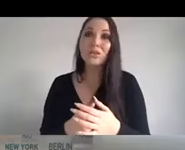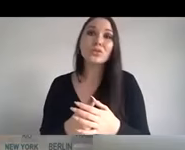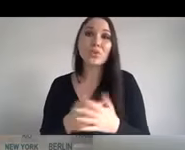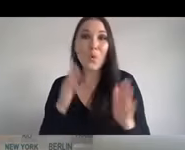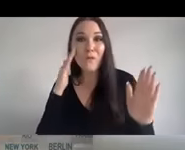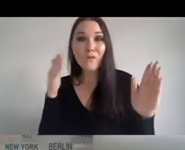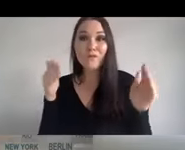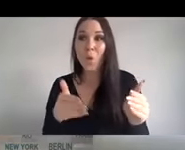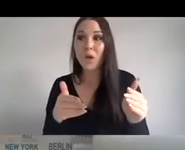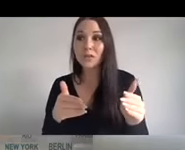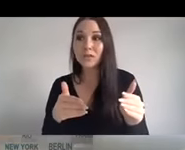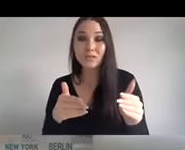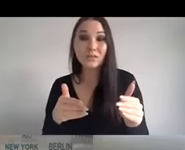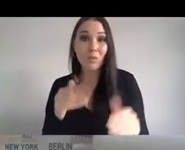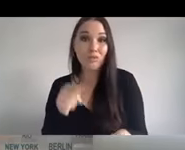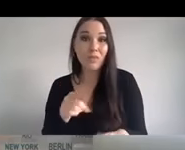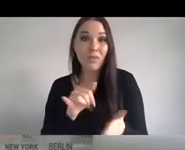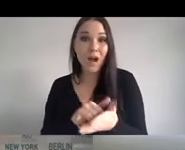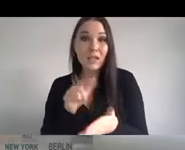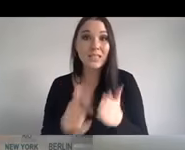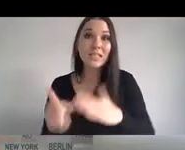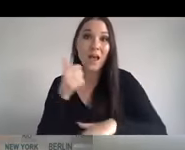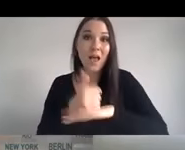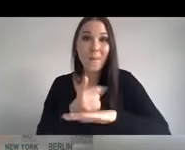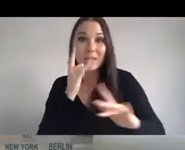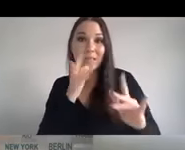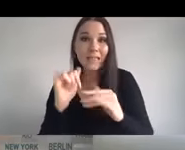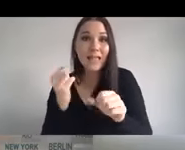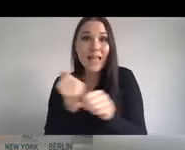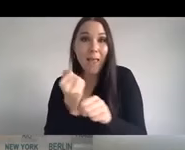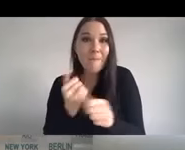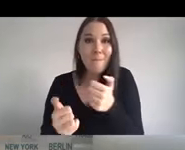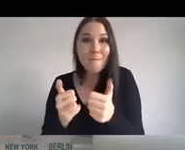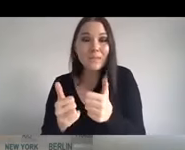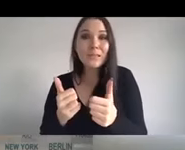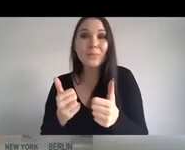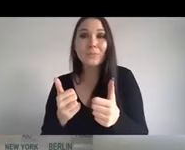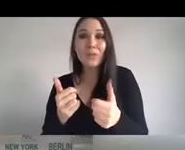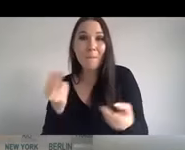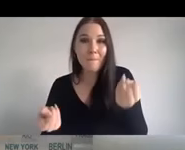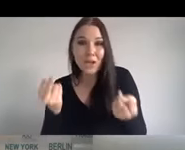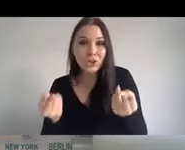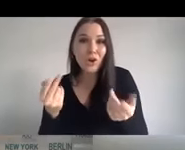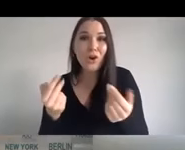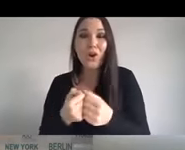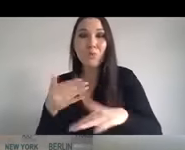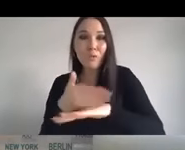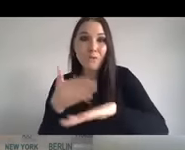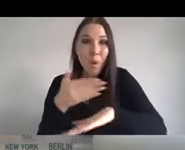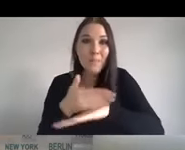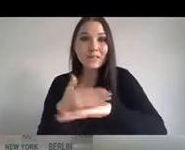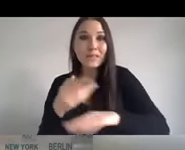on that. And we set up and track test games and measure a whole host of performance critical